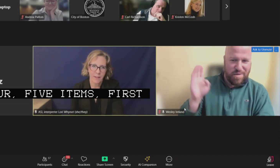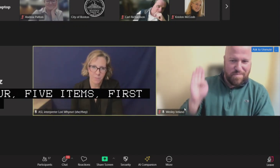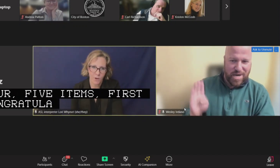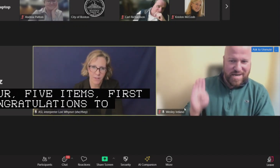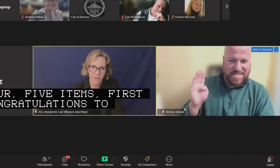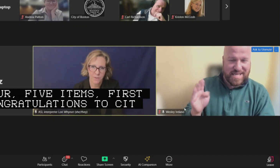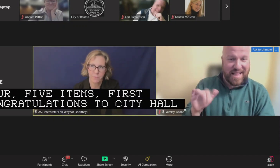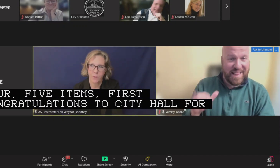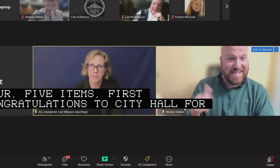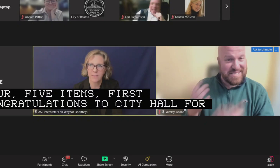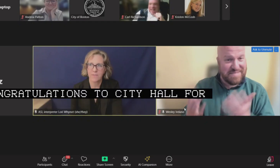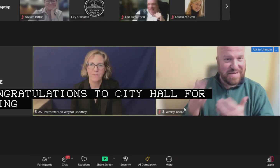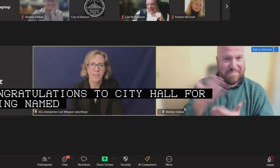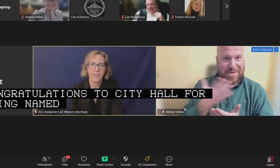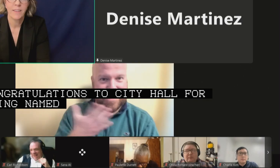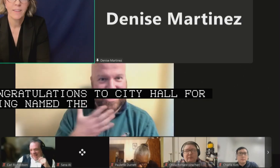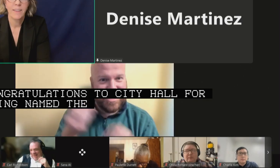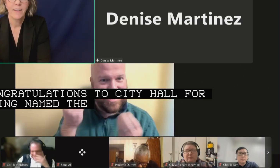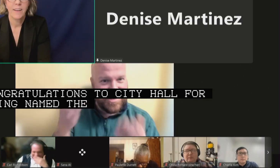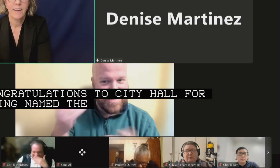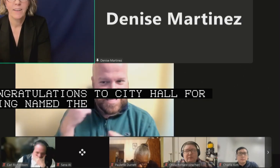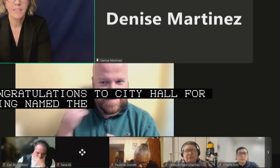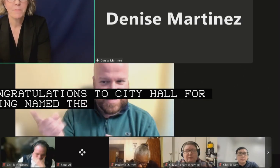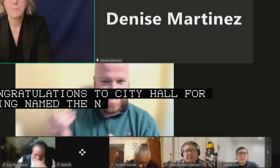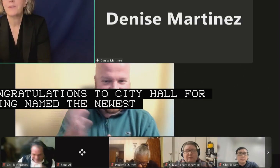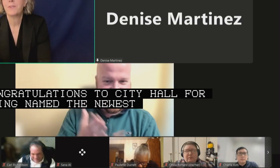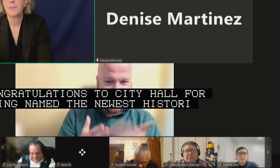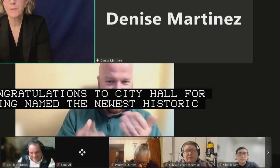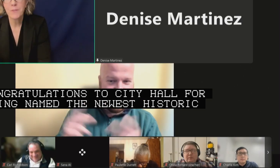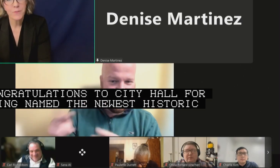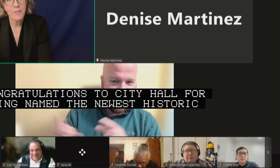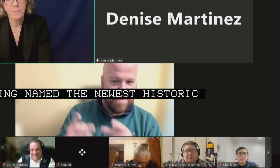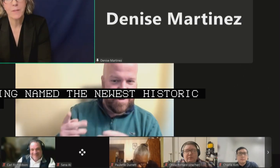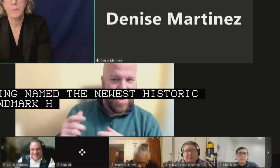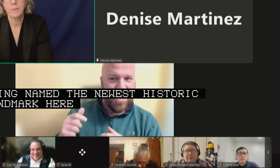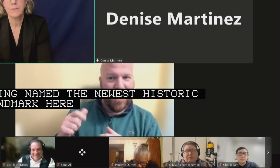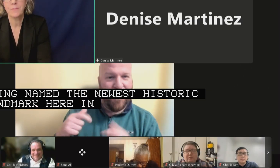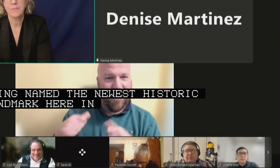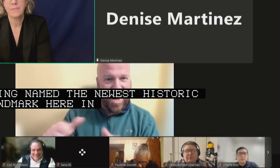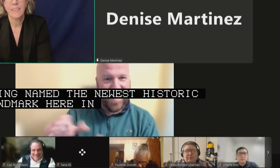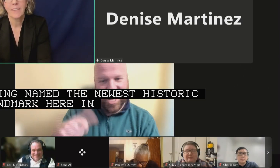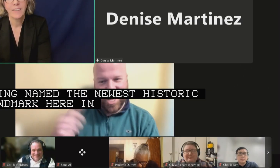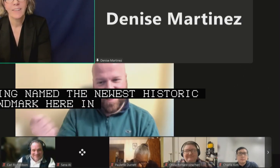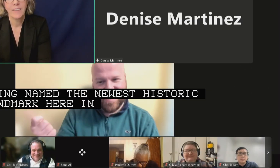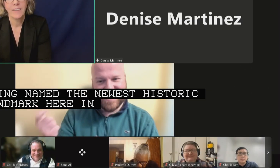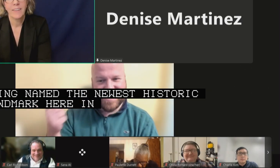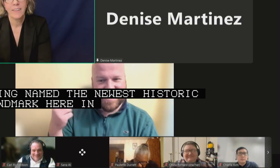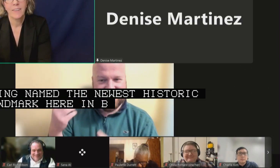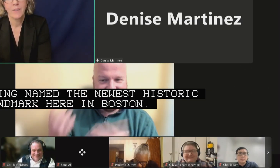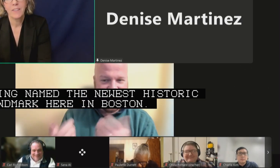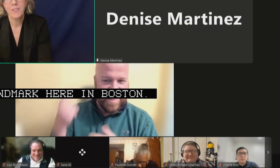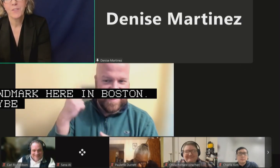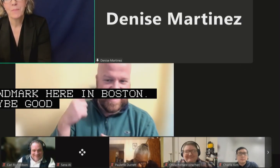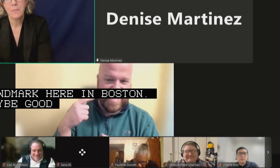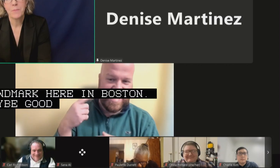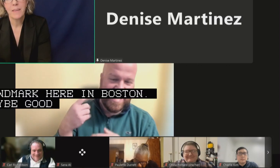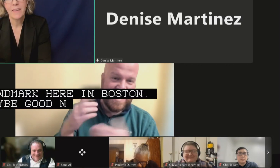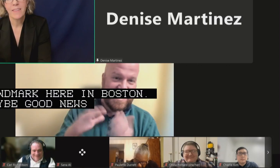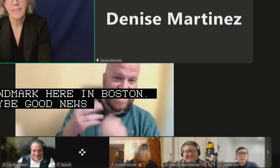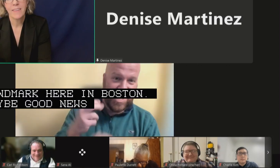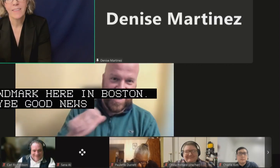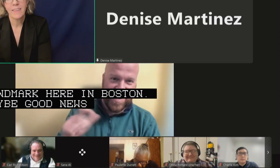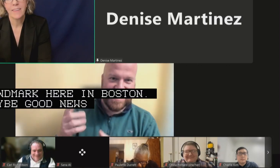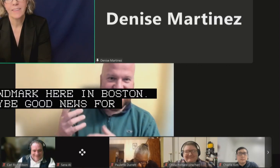historic landmark here in Boston. This may be good news for some people. Other people